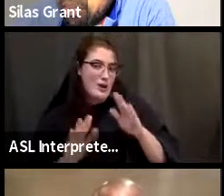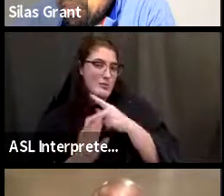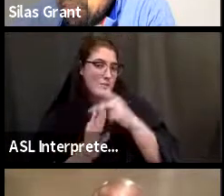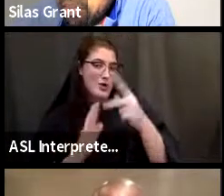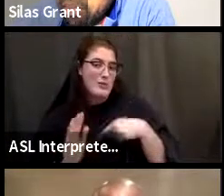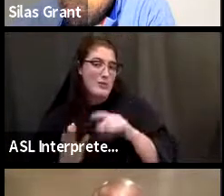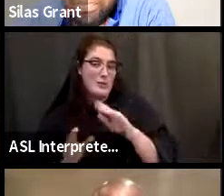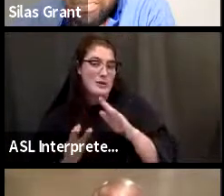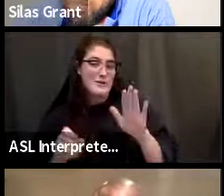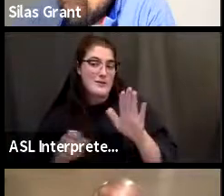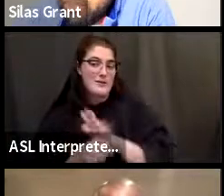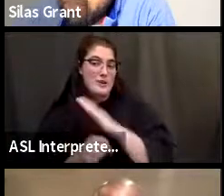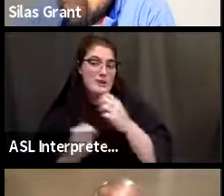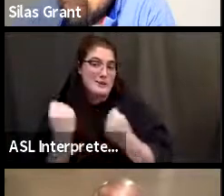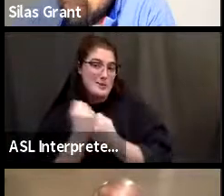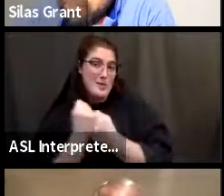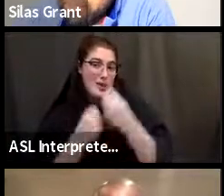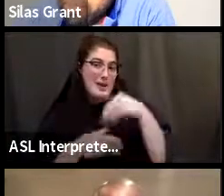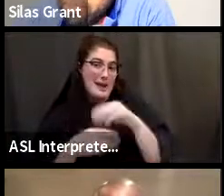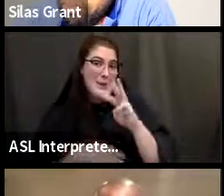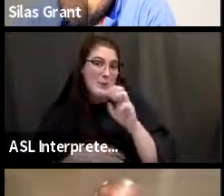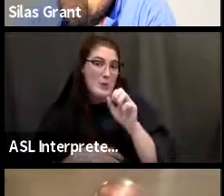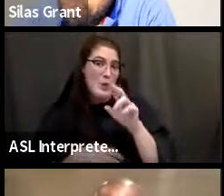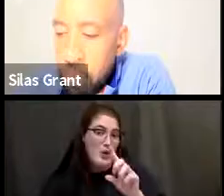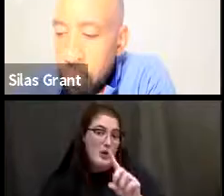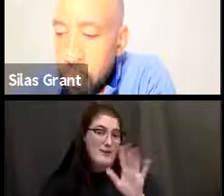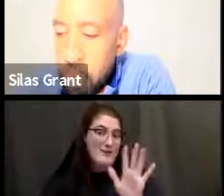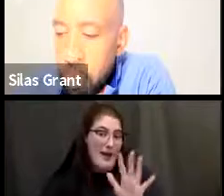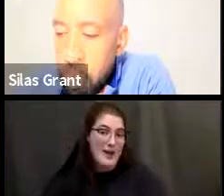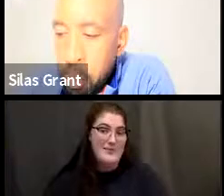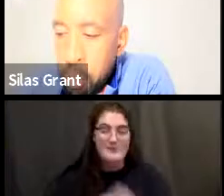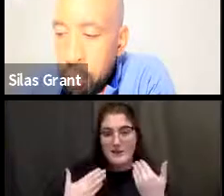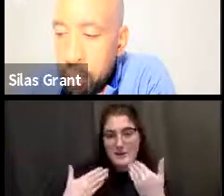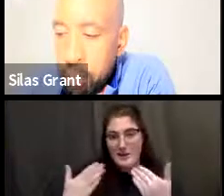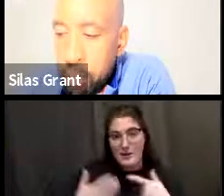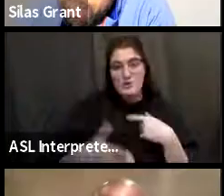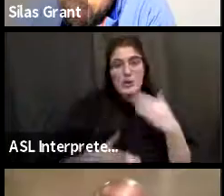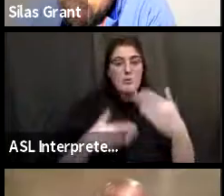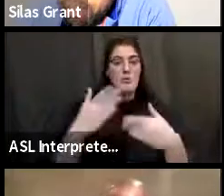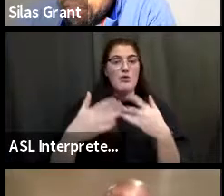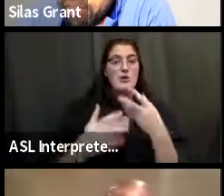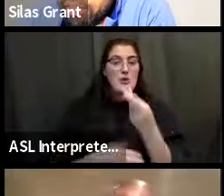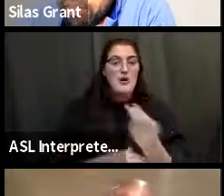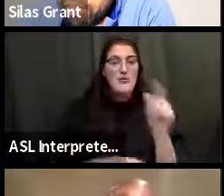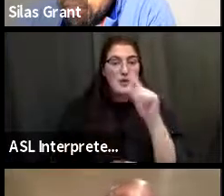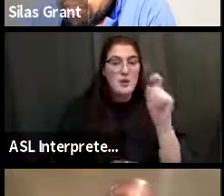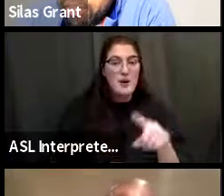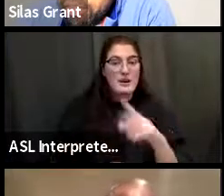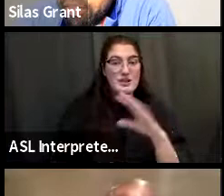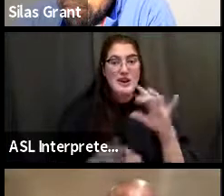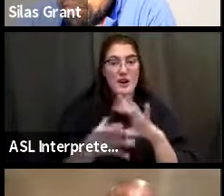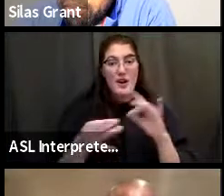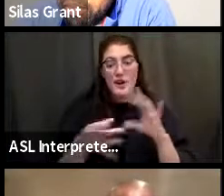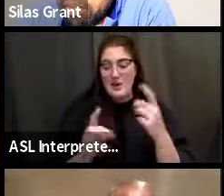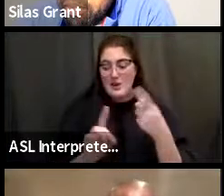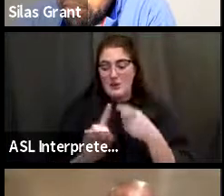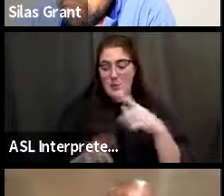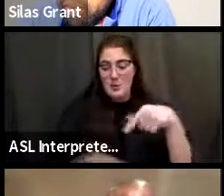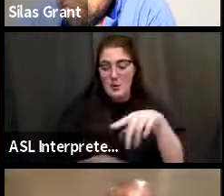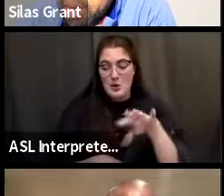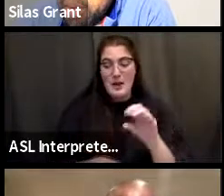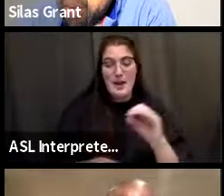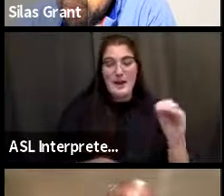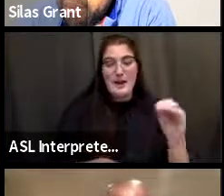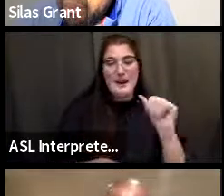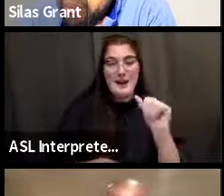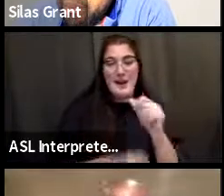in Ward 5. Thank you. Thank you. So I'm going to move on to a few questions and comments from the Q&A box. We are going to